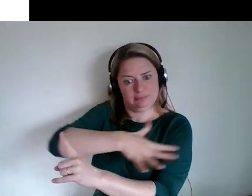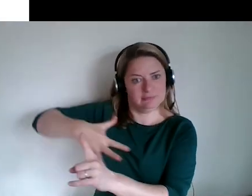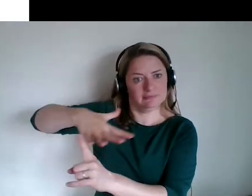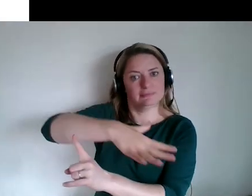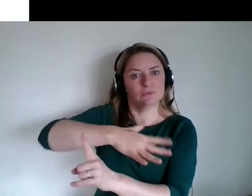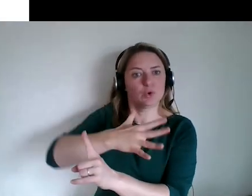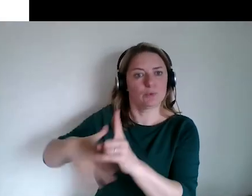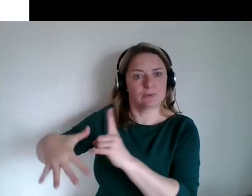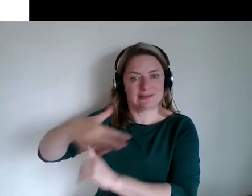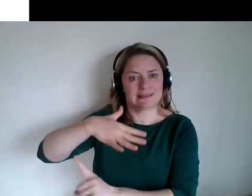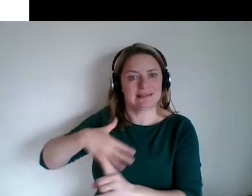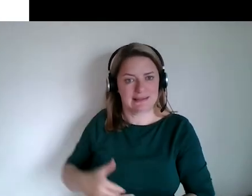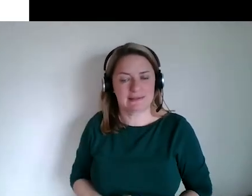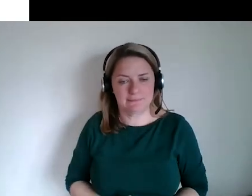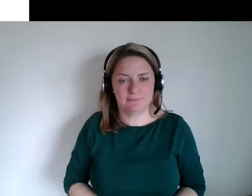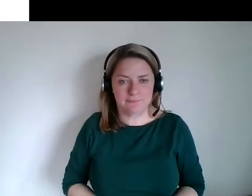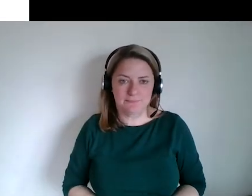the community.